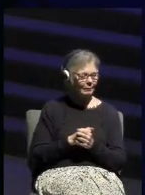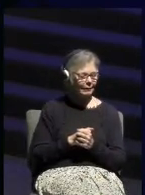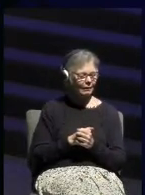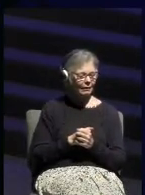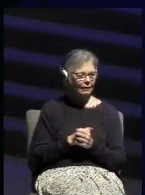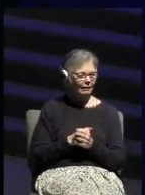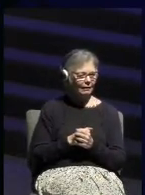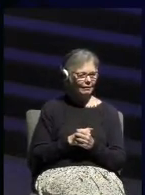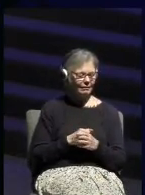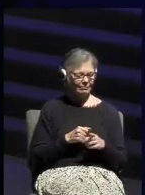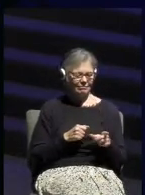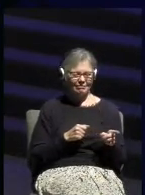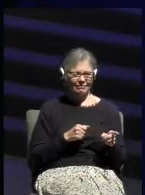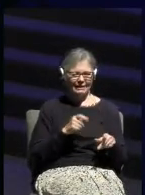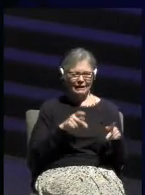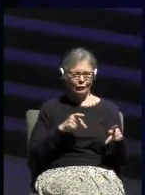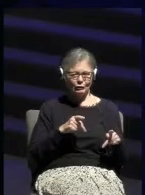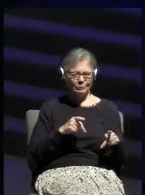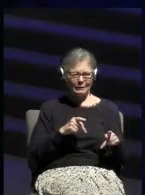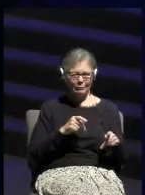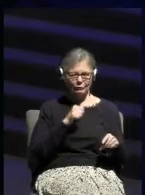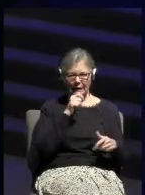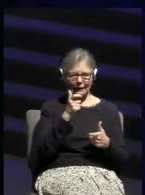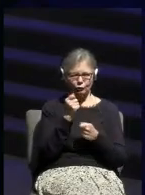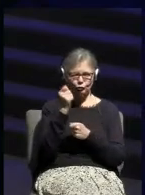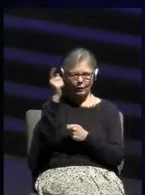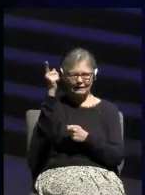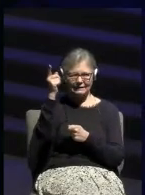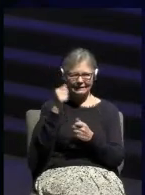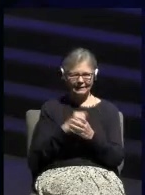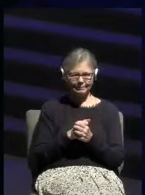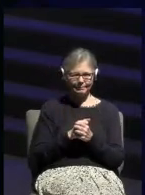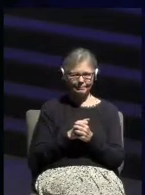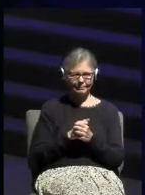and that they have the most difficult time trusting in something that